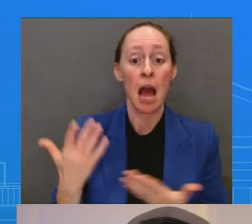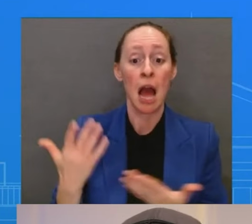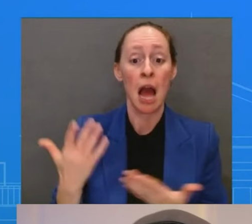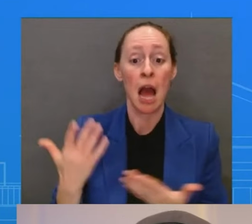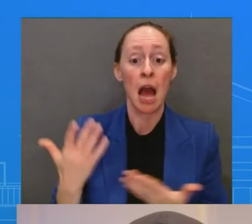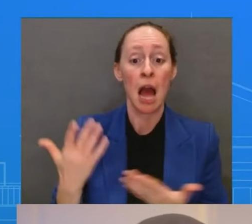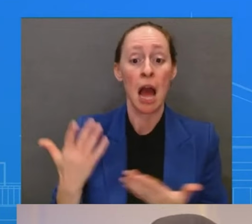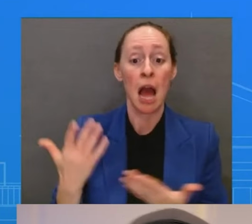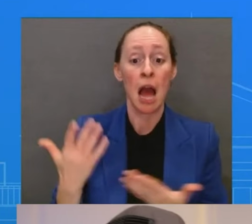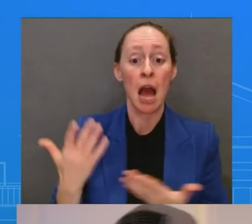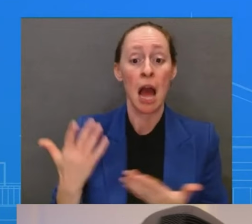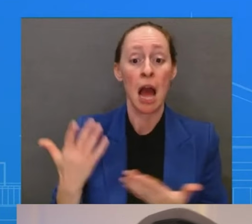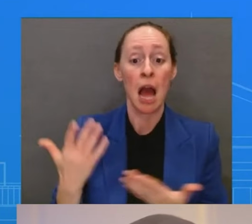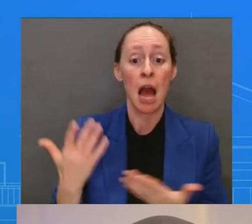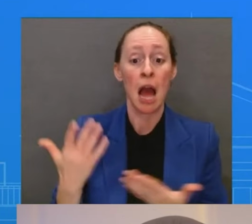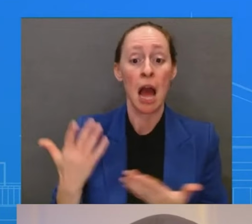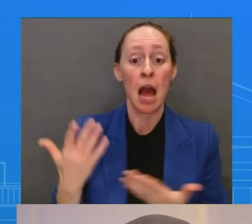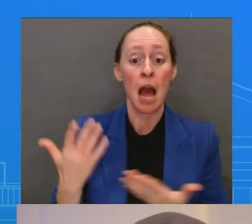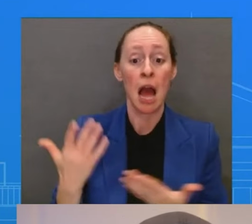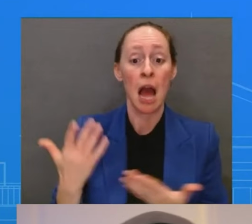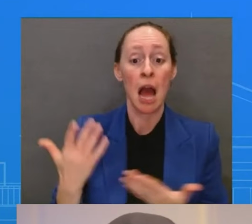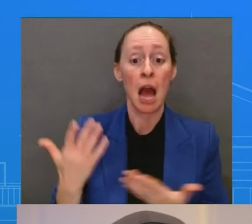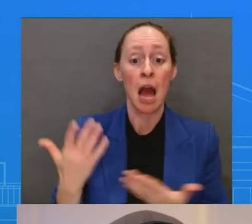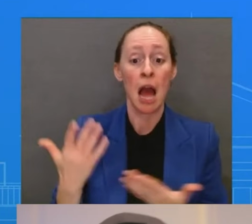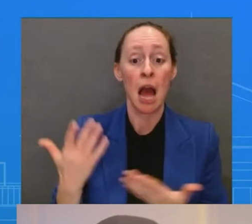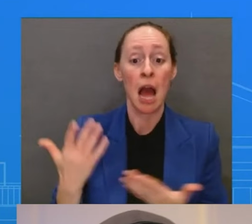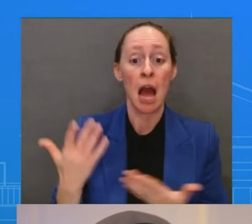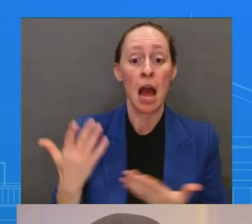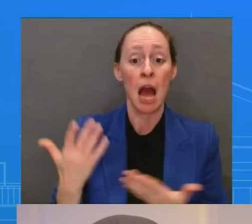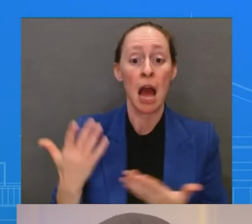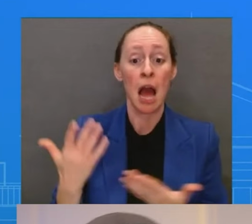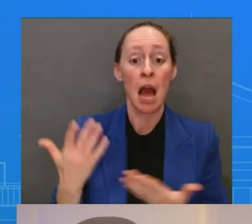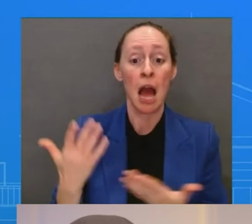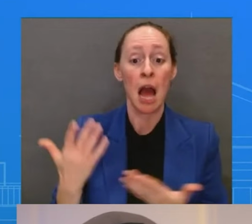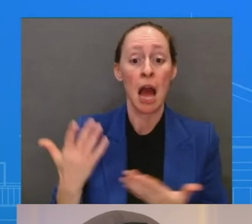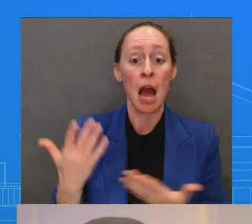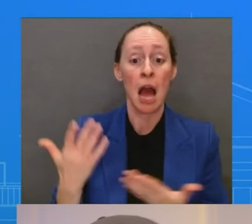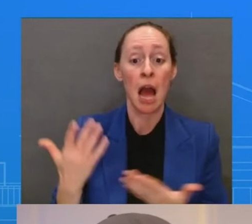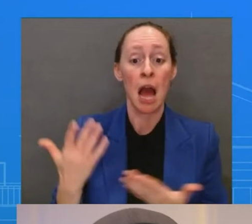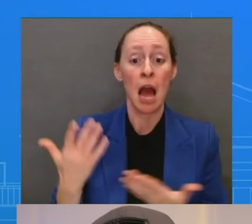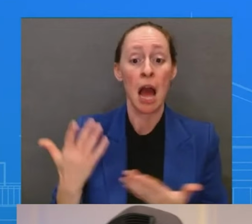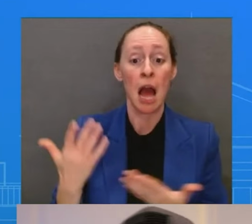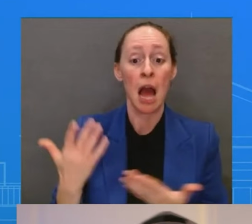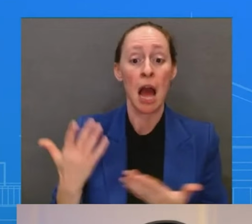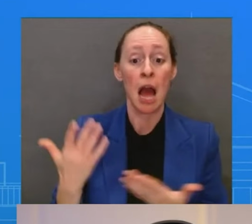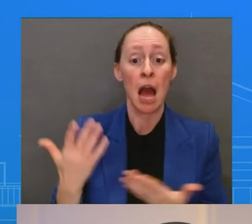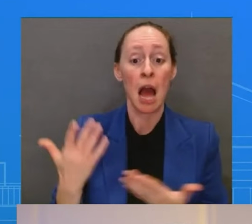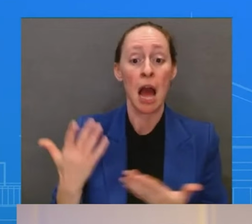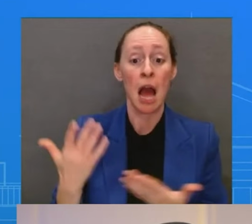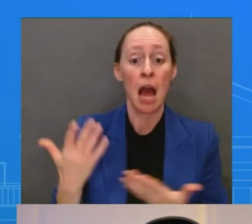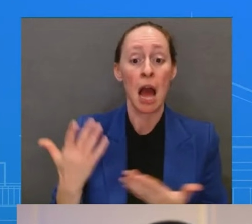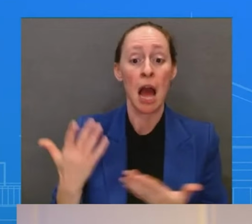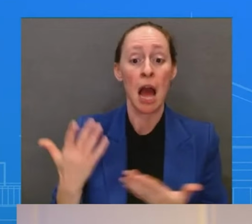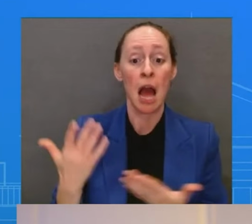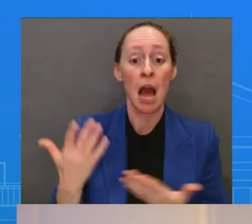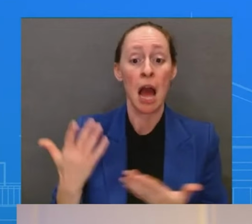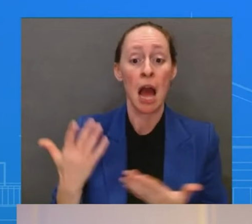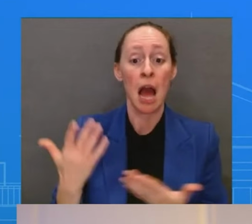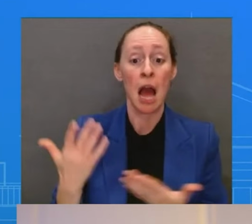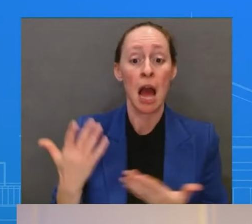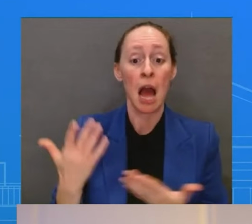dual citizenships that live all over the place, and, you know, they decide to live in a war-torn country. Oh, my